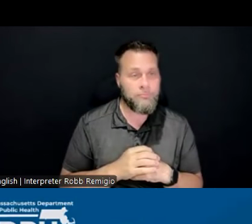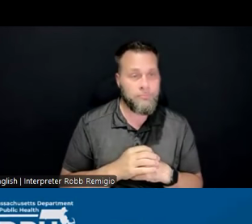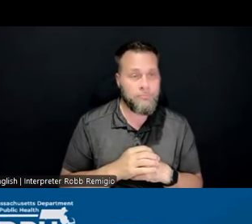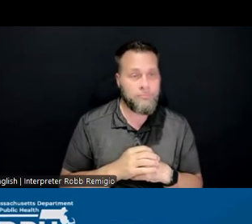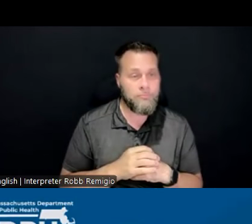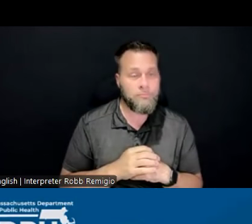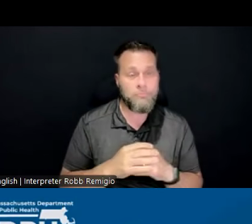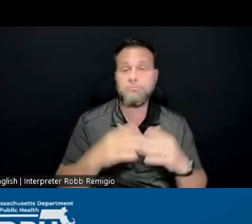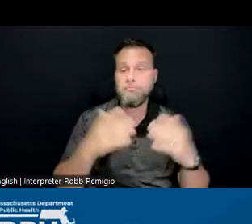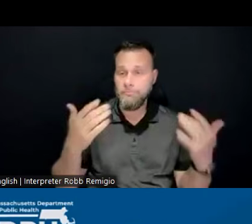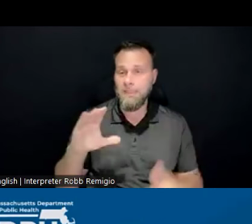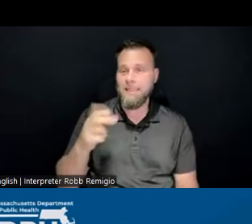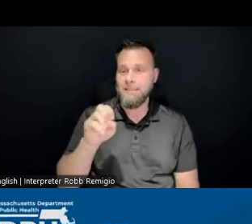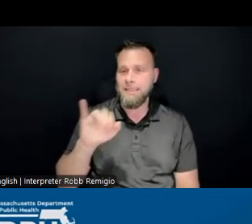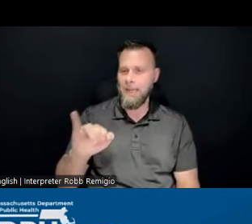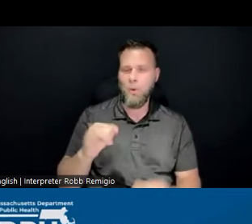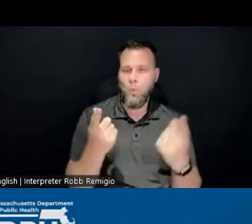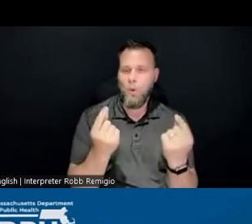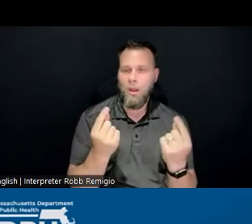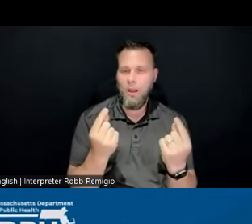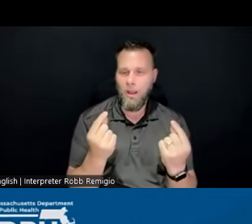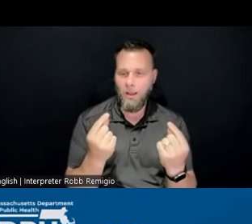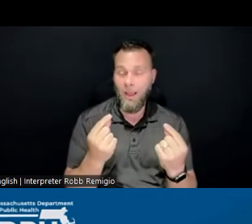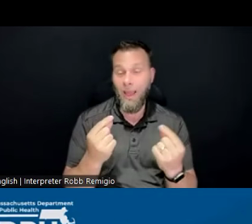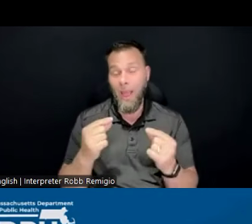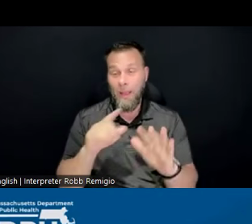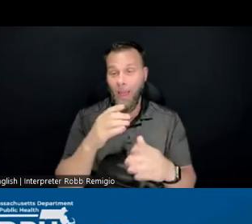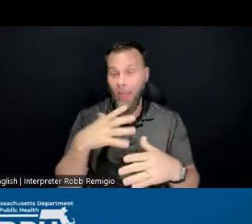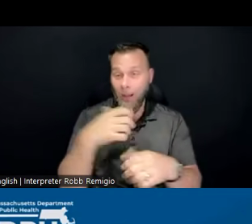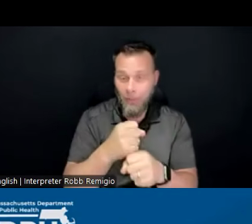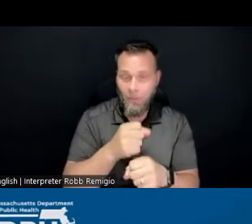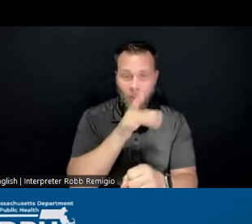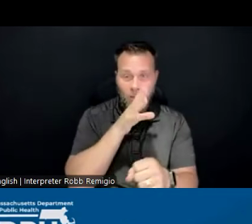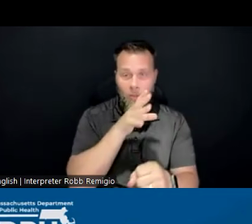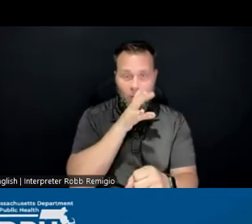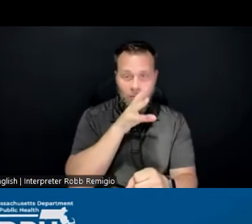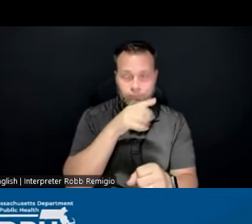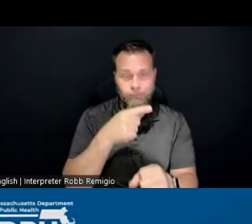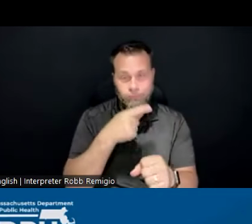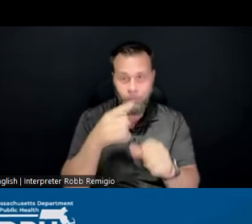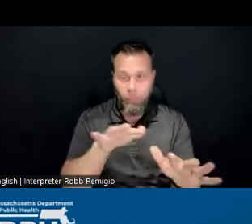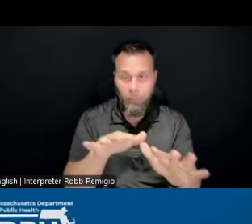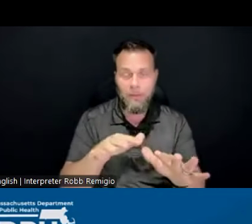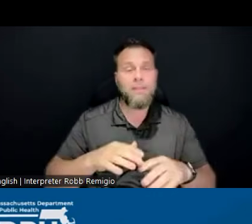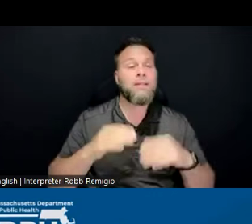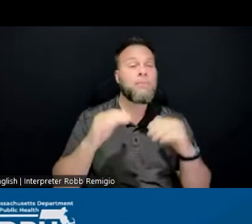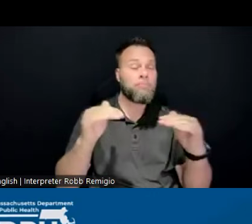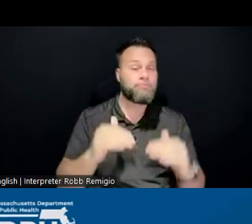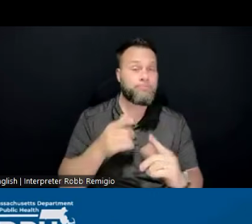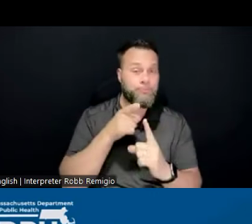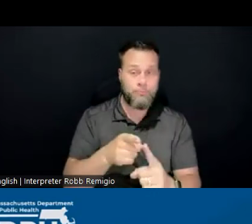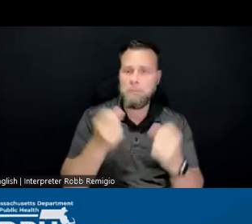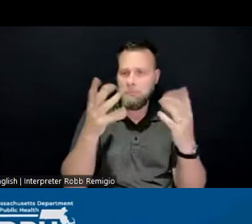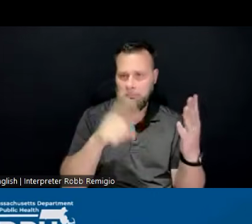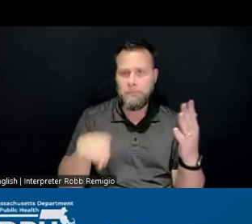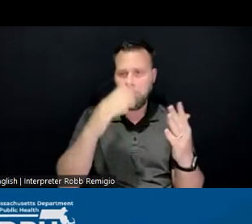what CHEI is. Oh my gosh, even I stumble over this acronym sometimes. So many of you are